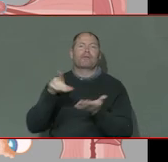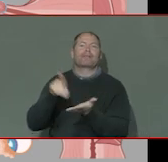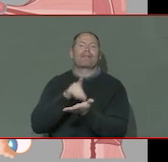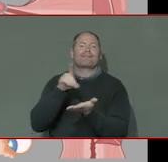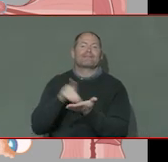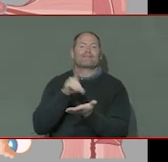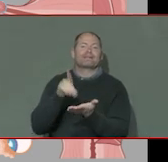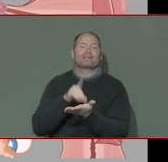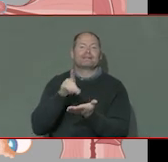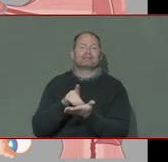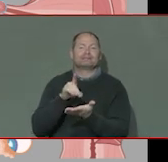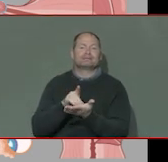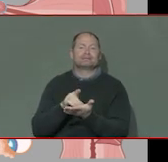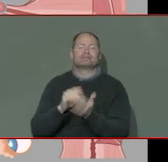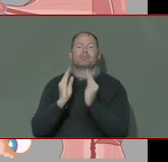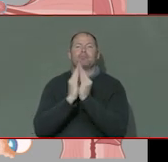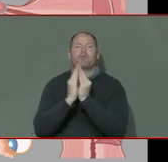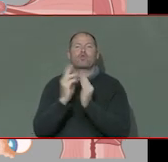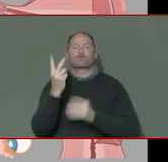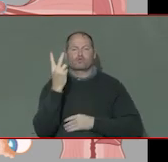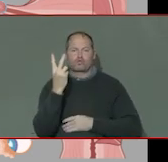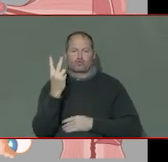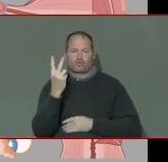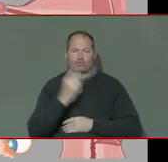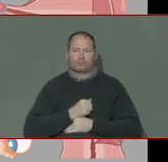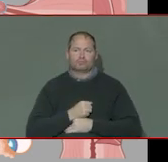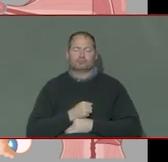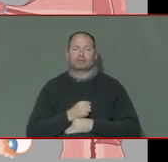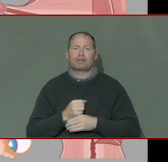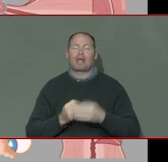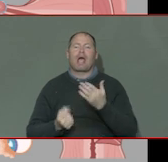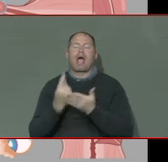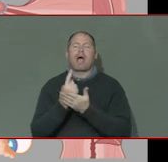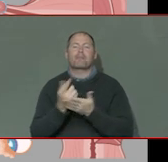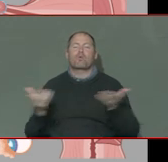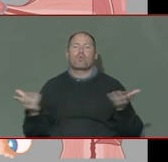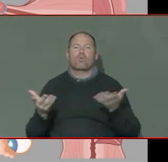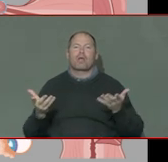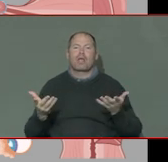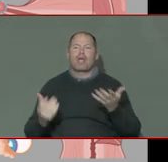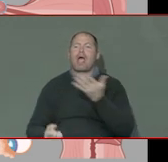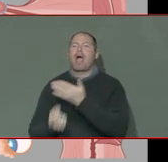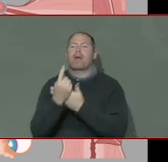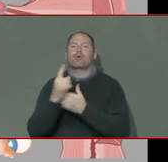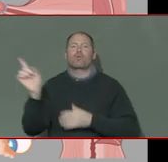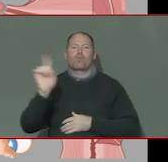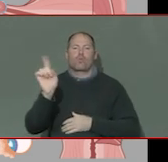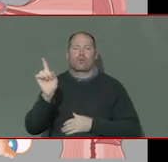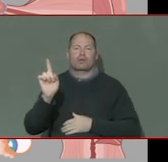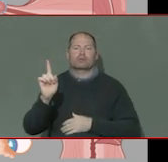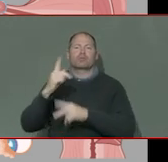is 2 marks. So where is it happening, what is happening, and what is the product there?